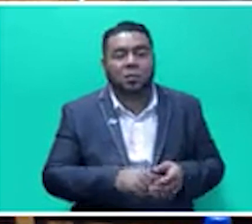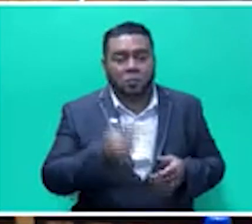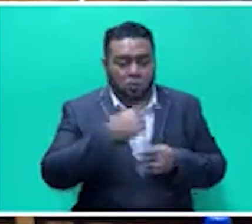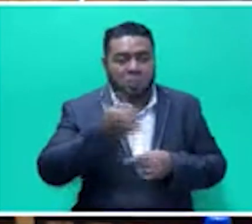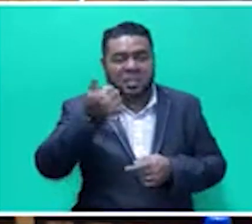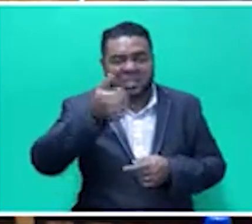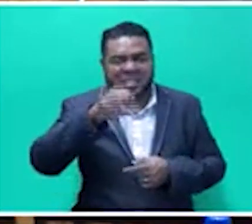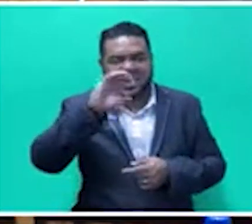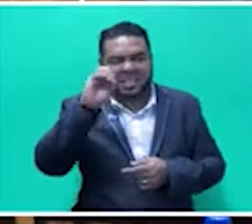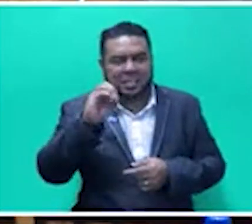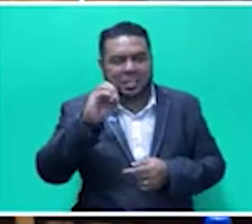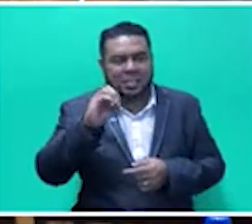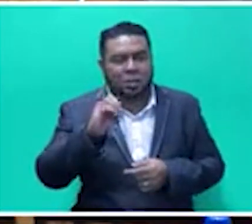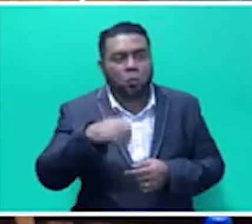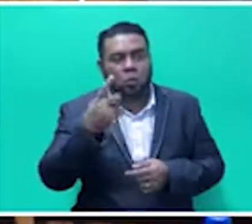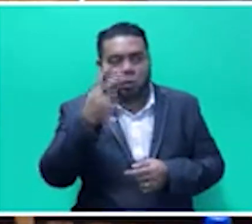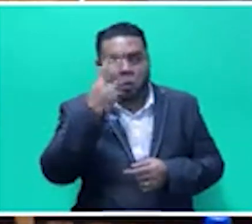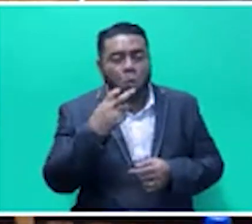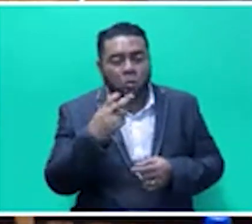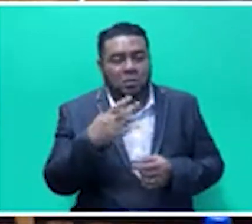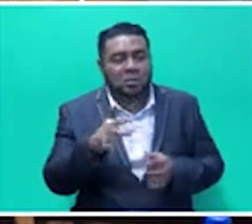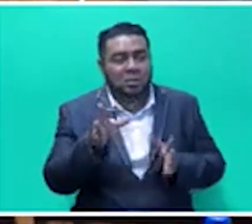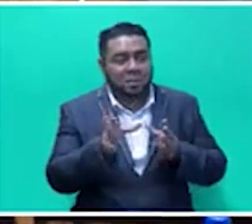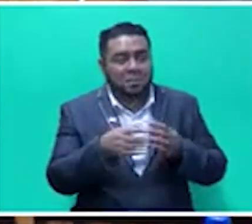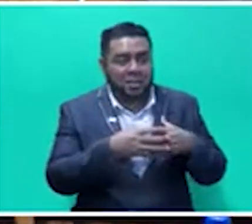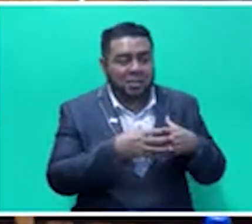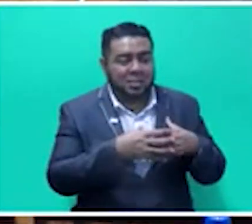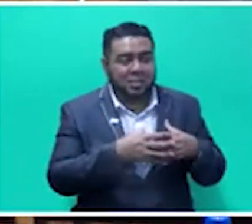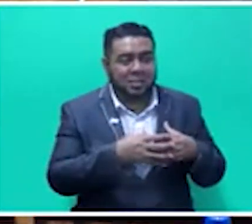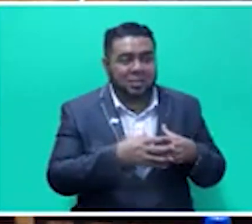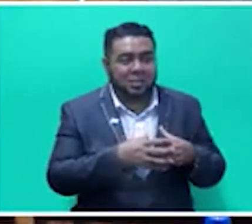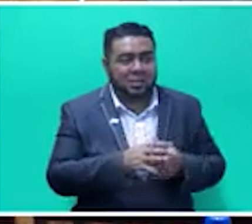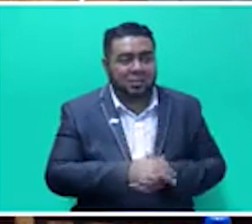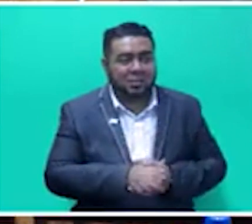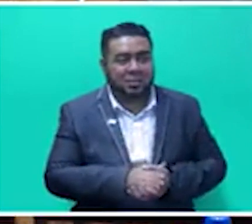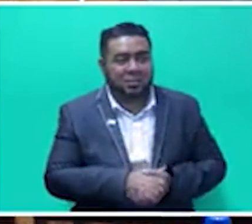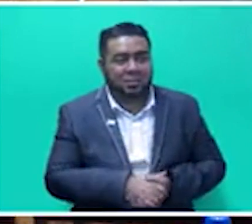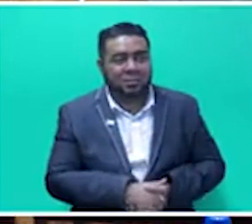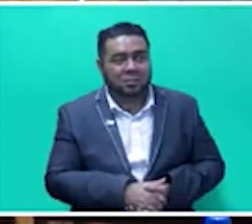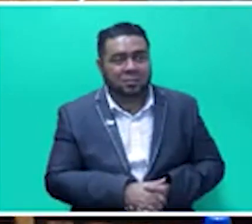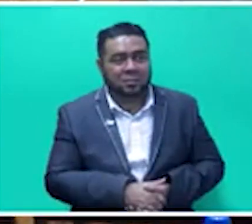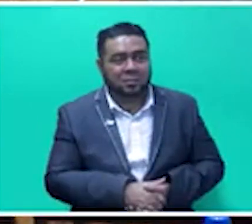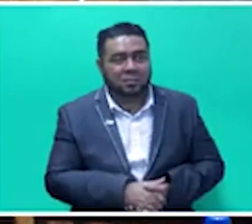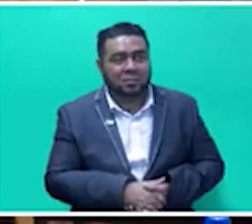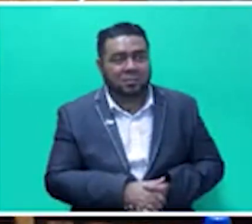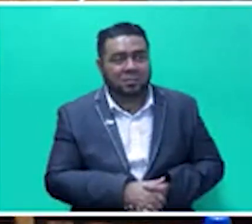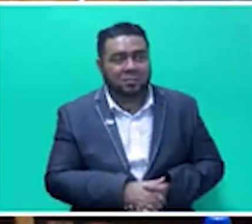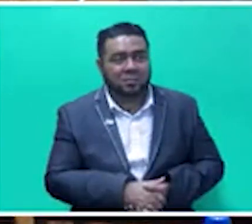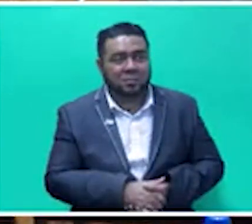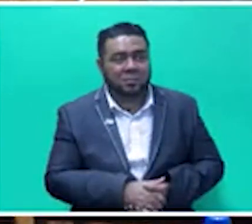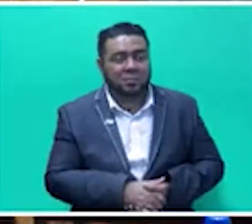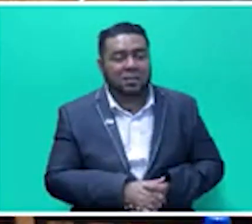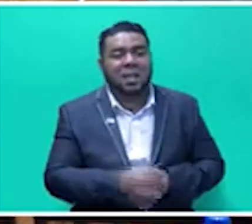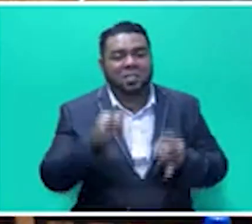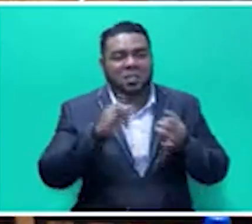year. We are the oldest party, Mr. Speaker, in the, you are aware, in the